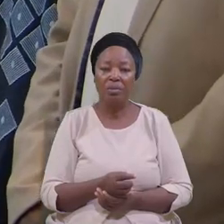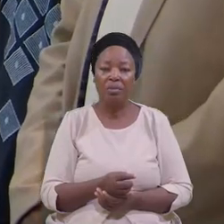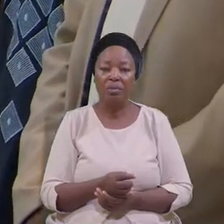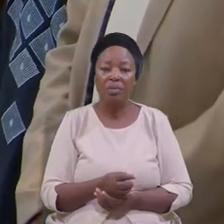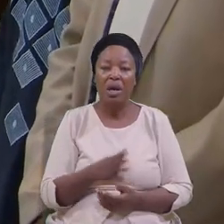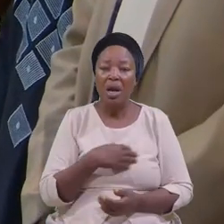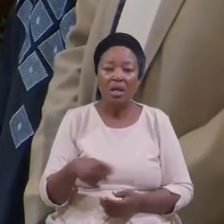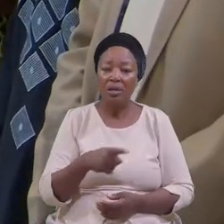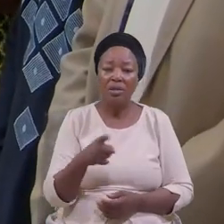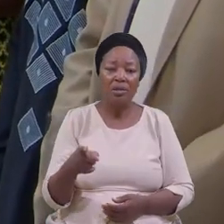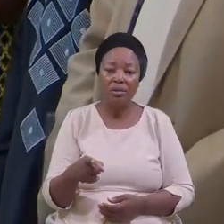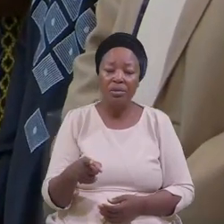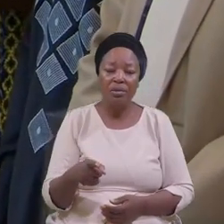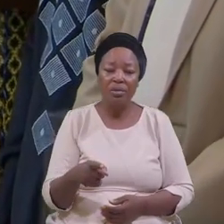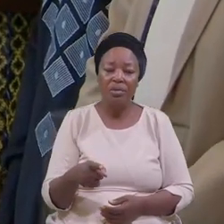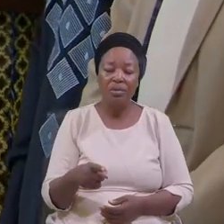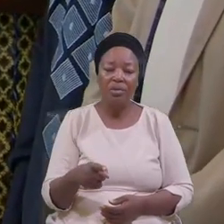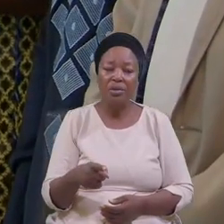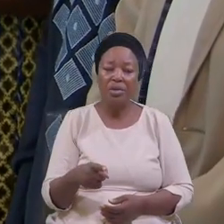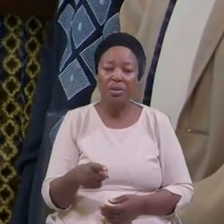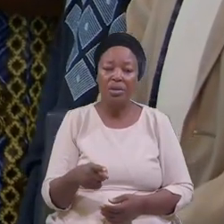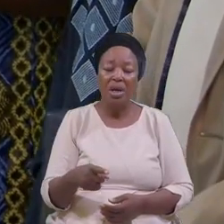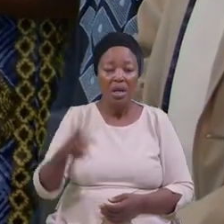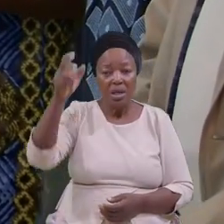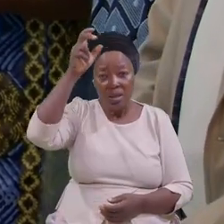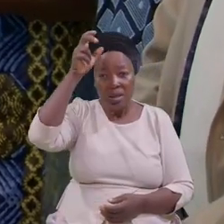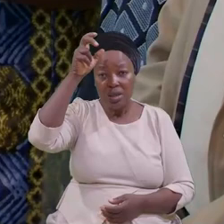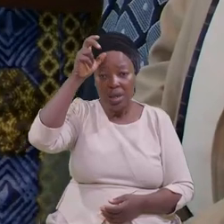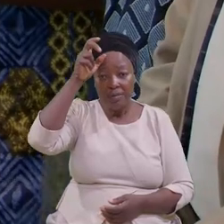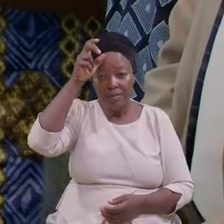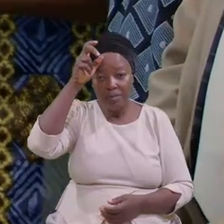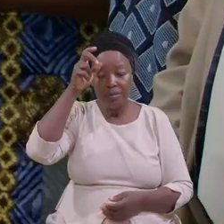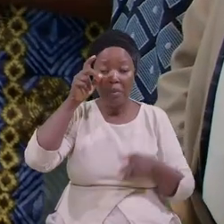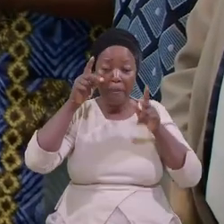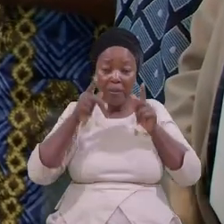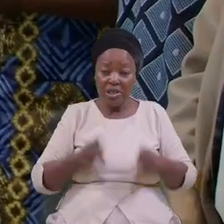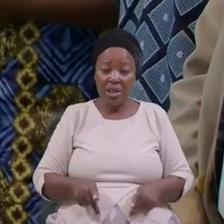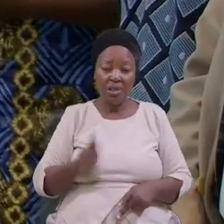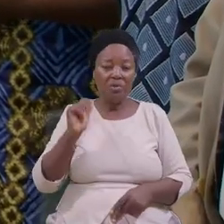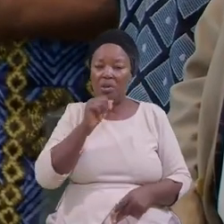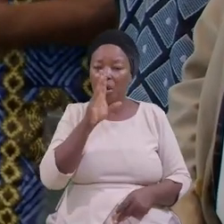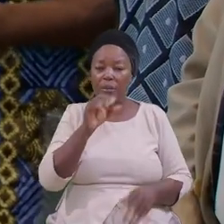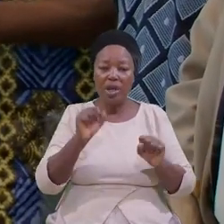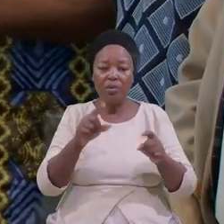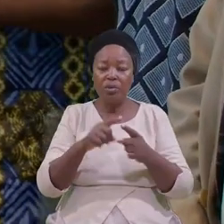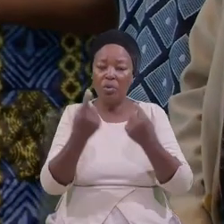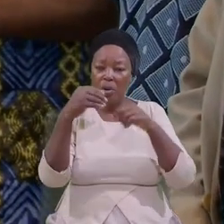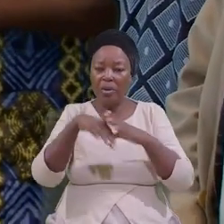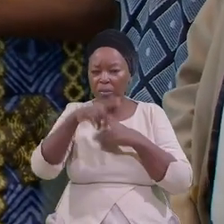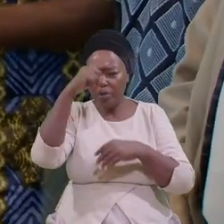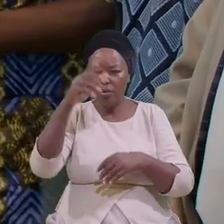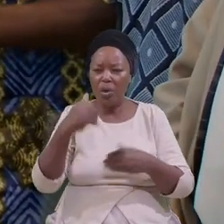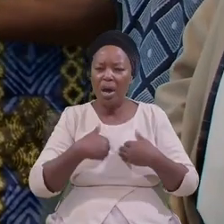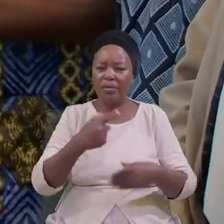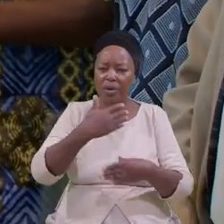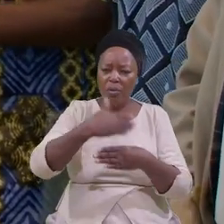And those demonic personalities will not be able to come in because you have a wall of